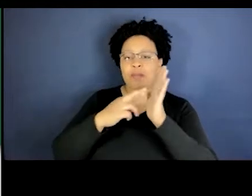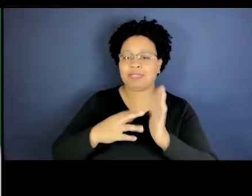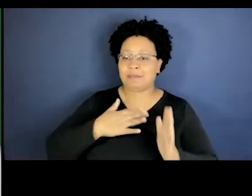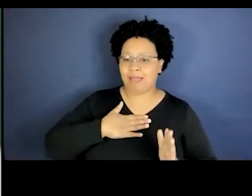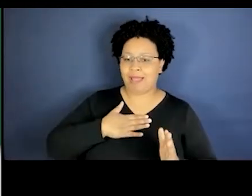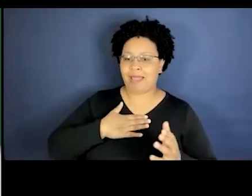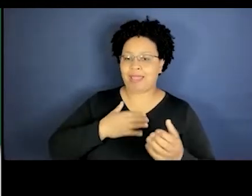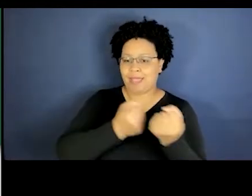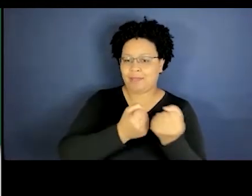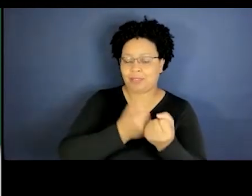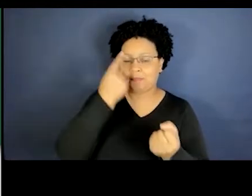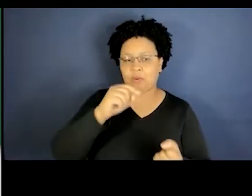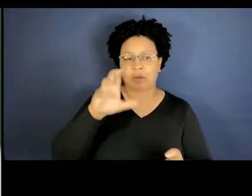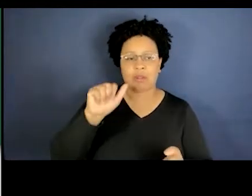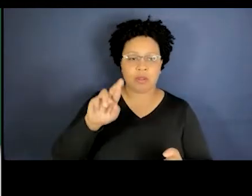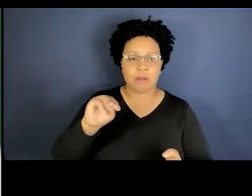was the closest thing